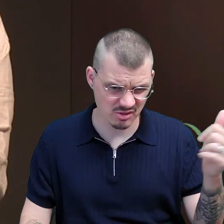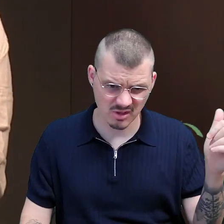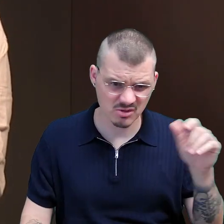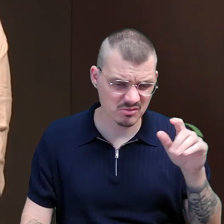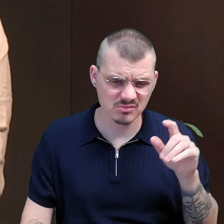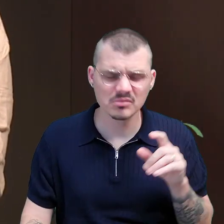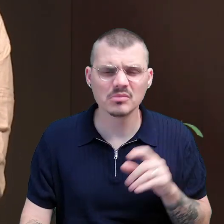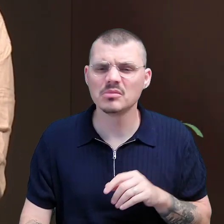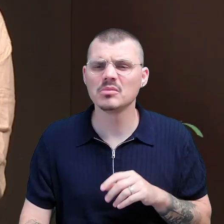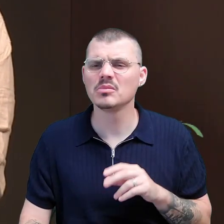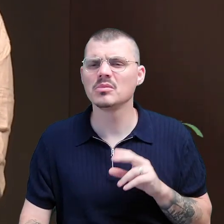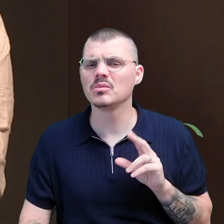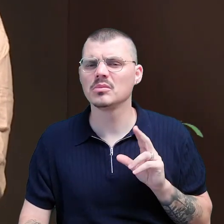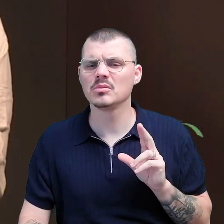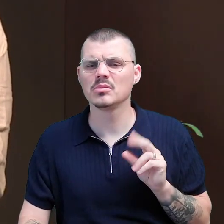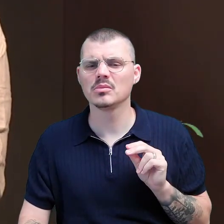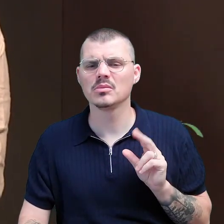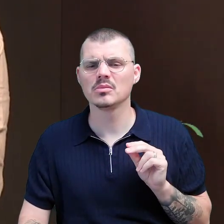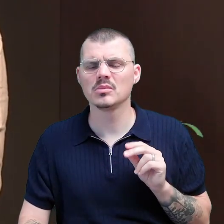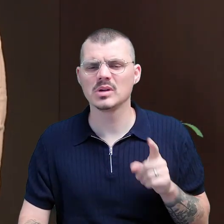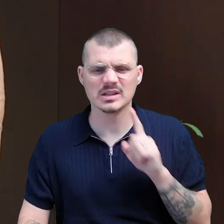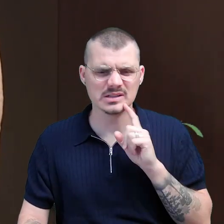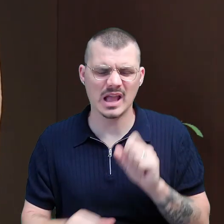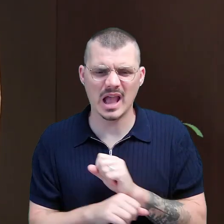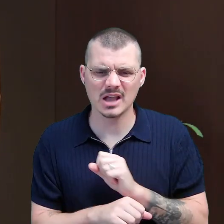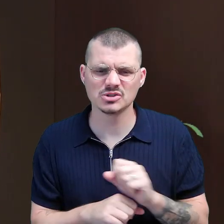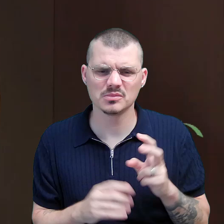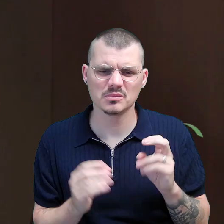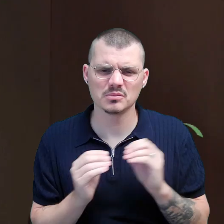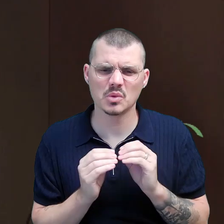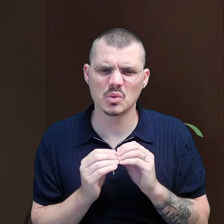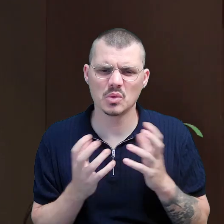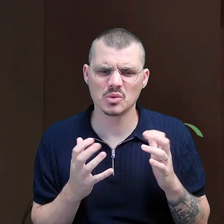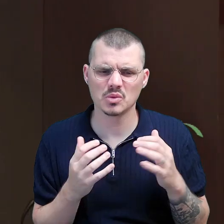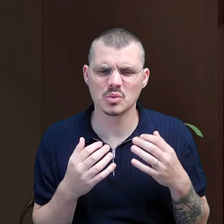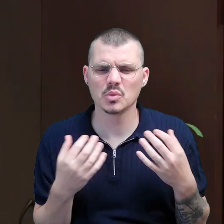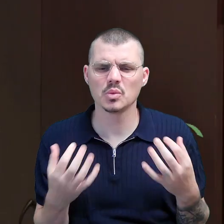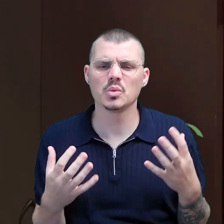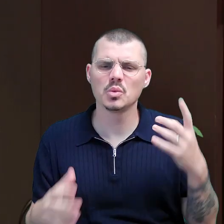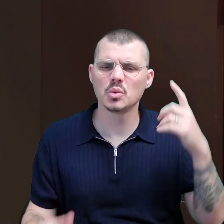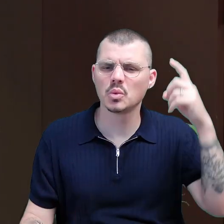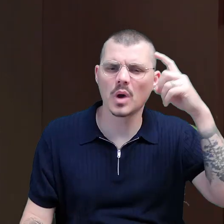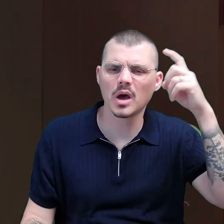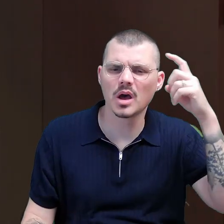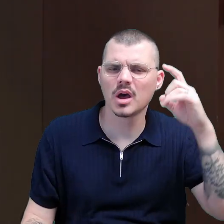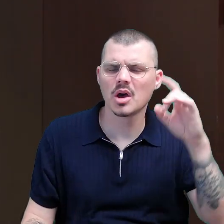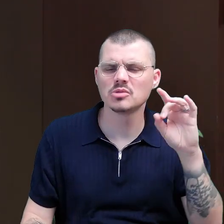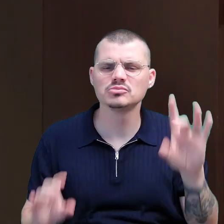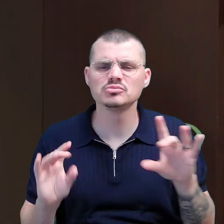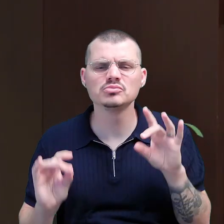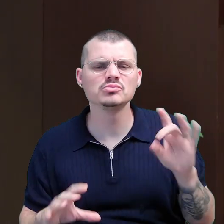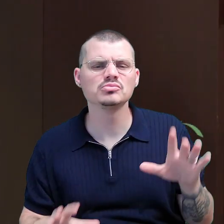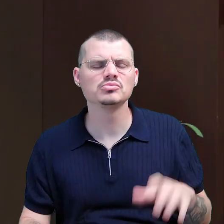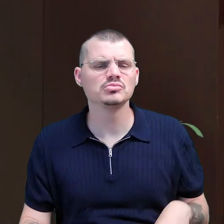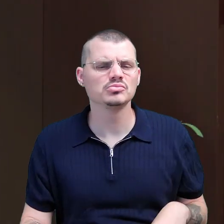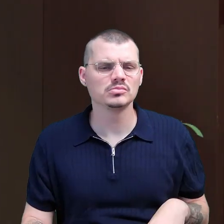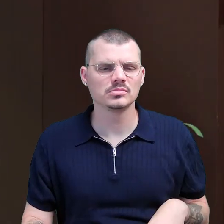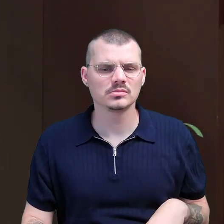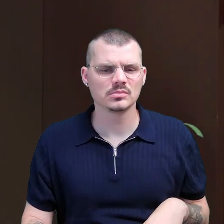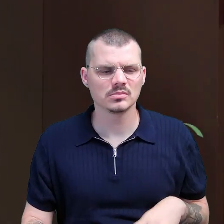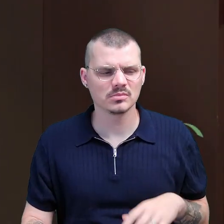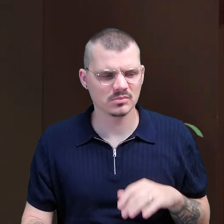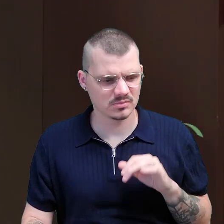ways? Well, no. He's actually kind of like a sage.